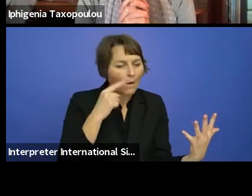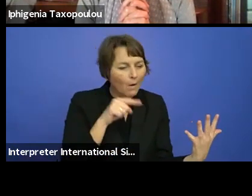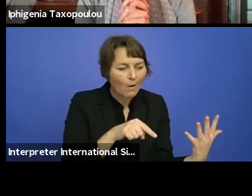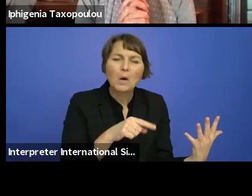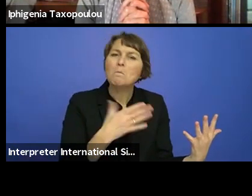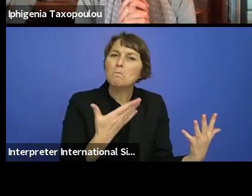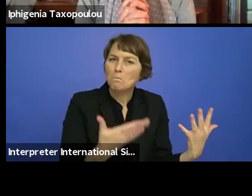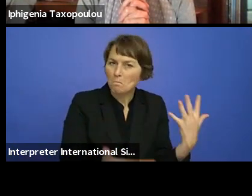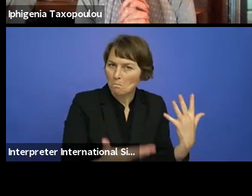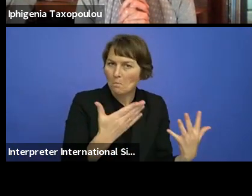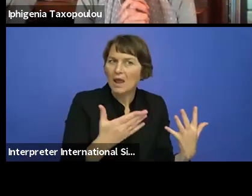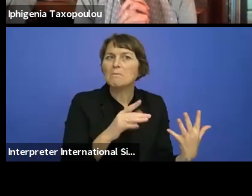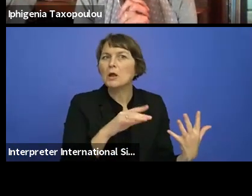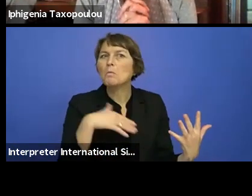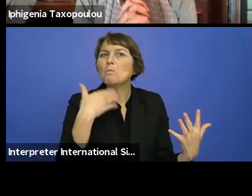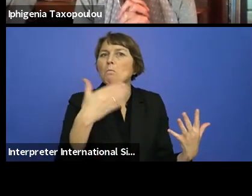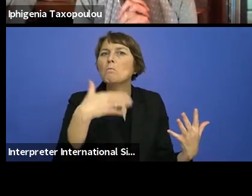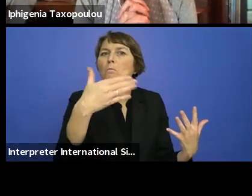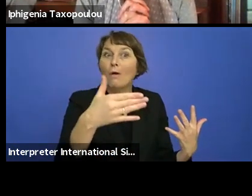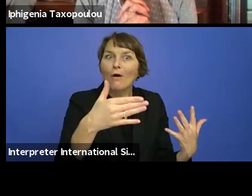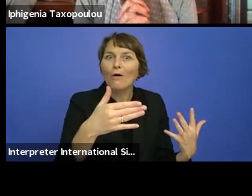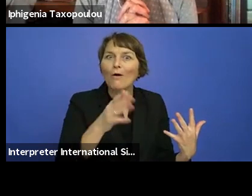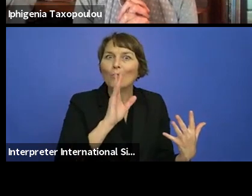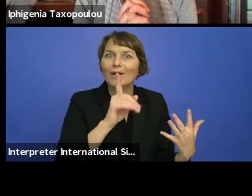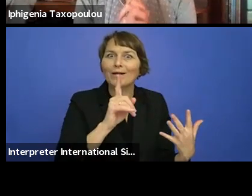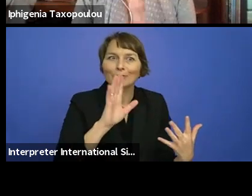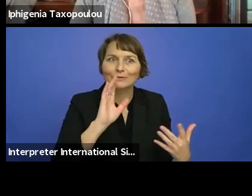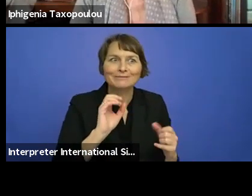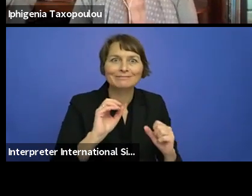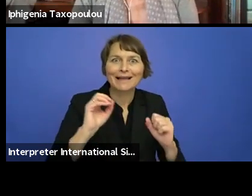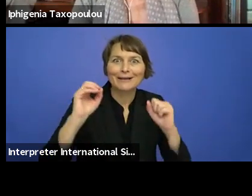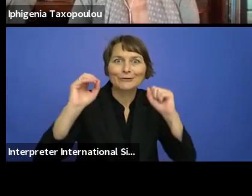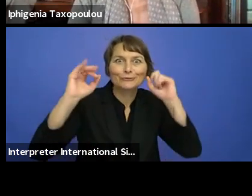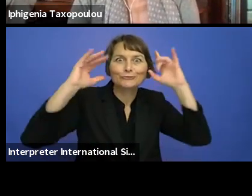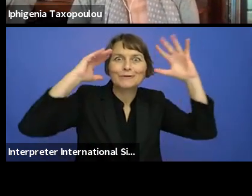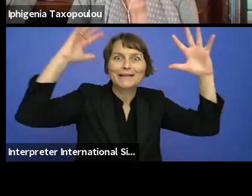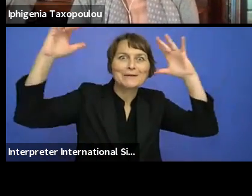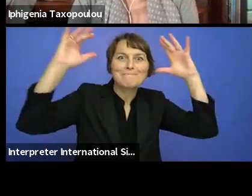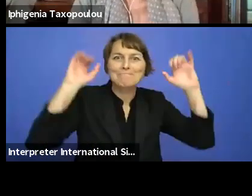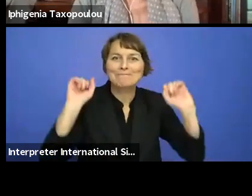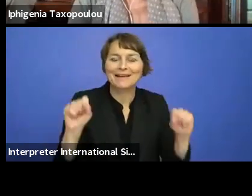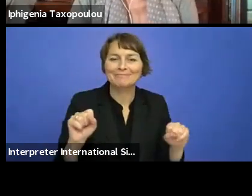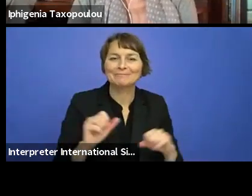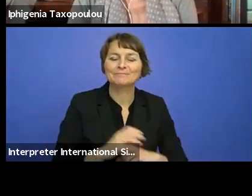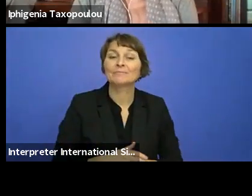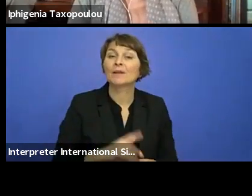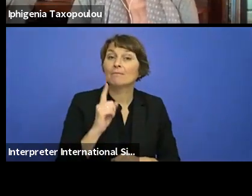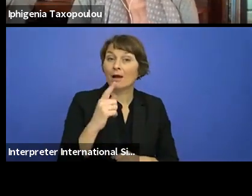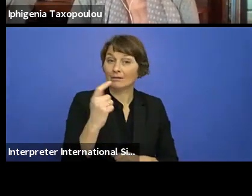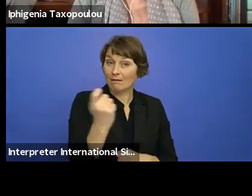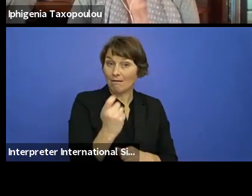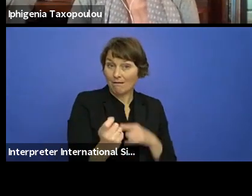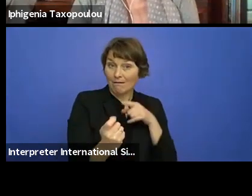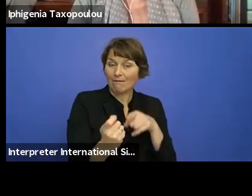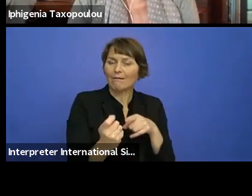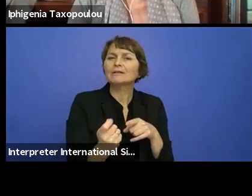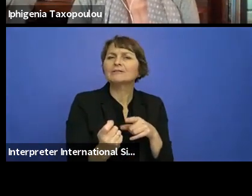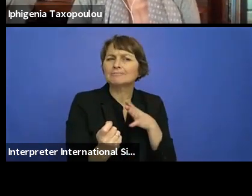can become reality. It's like a dream, something. And also art can be as well the place